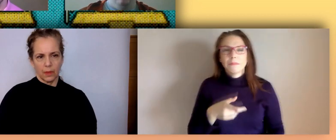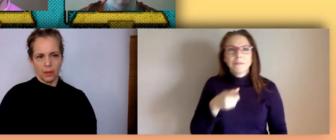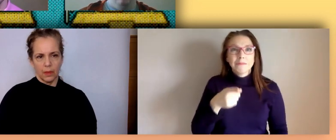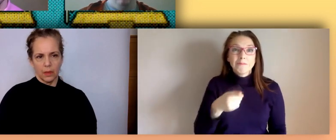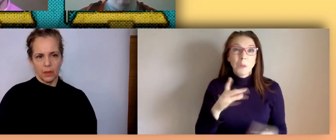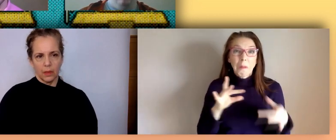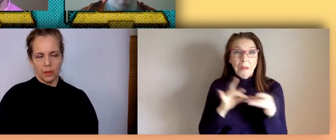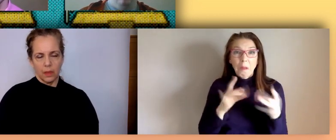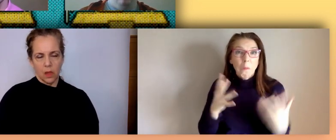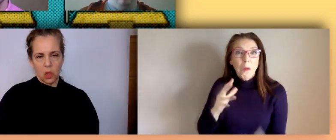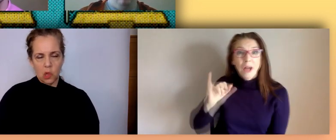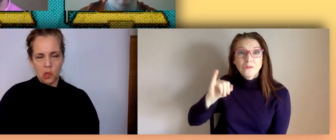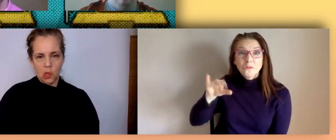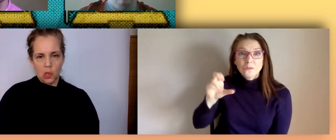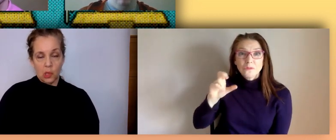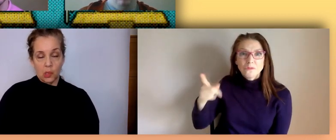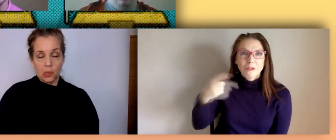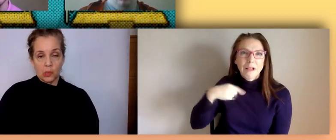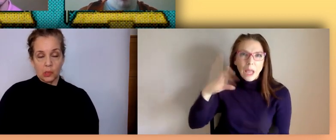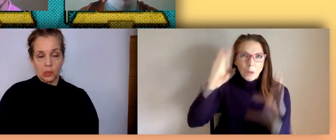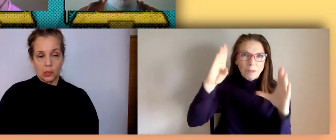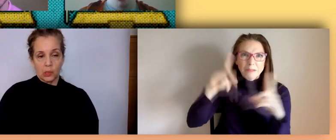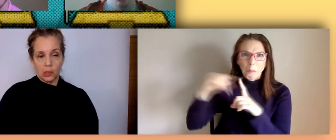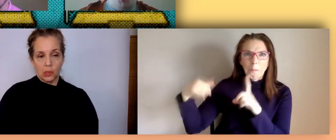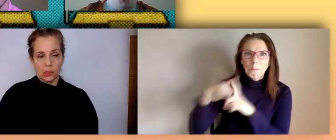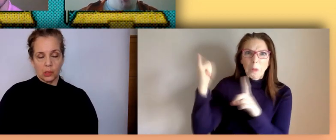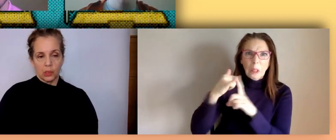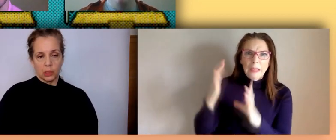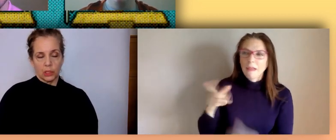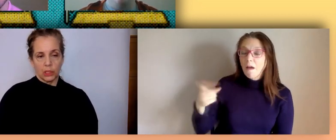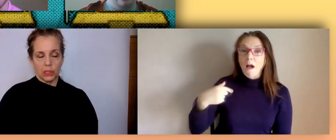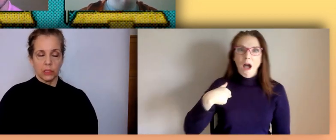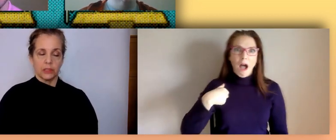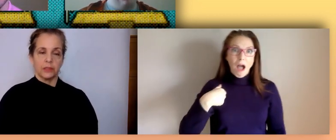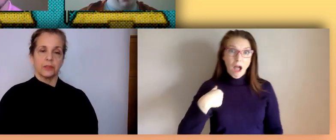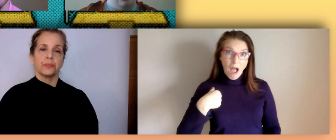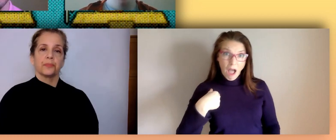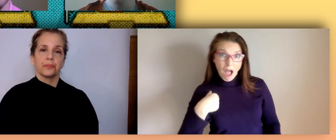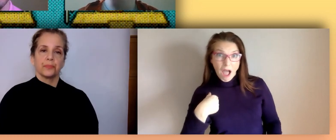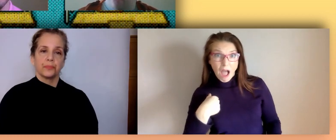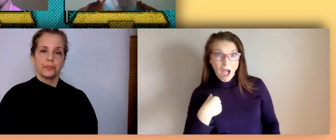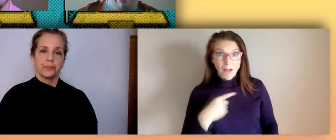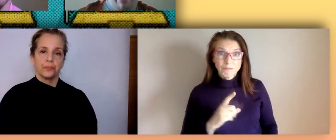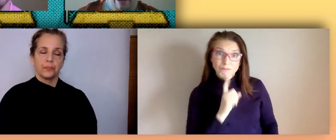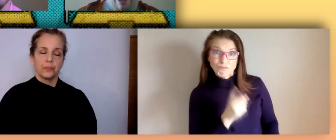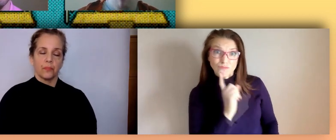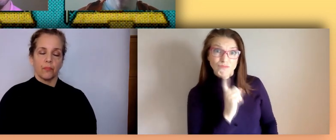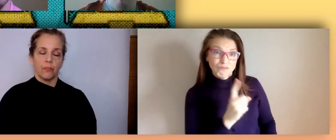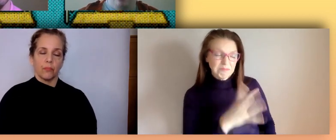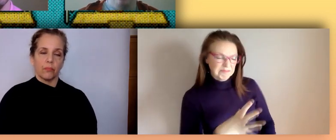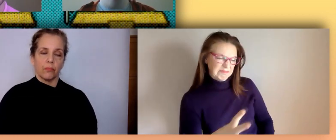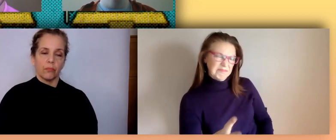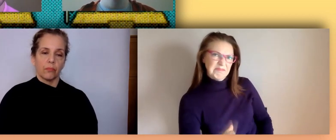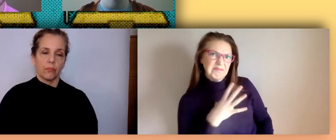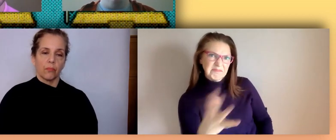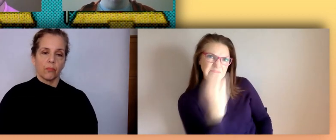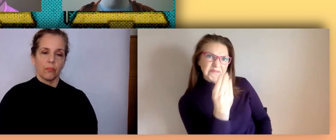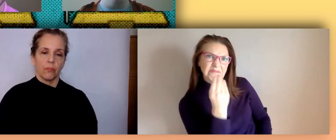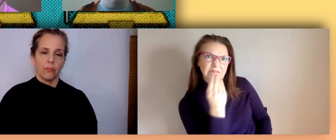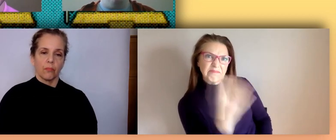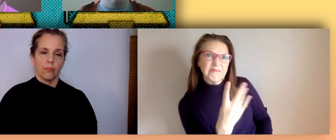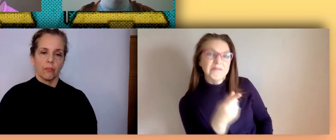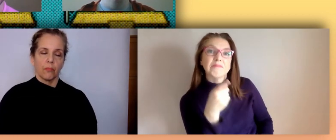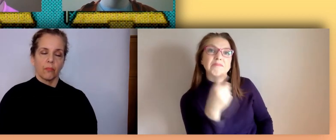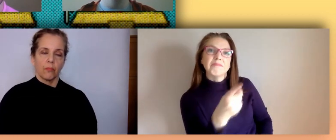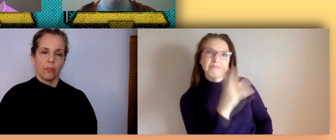say, Jock? I don't pay attention to bullies. Oh, is that right? Well then, how about this? You leave